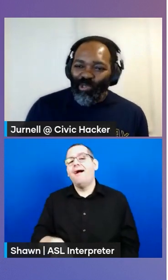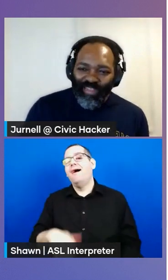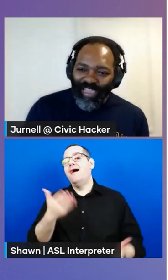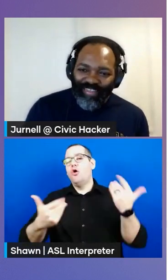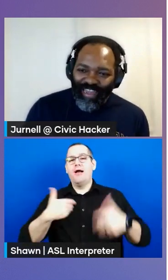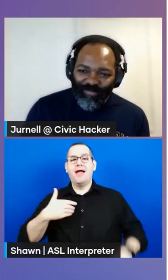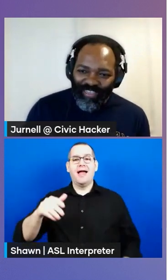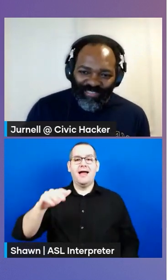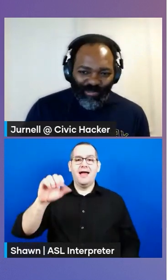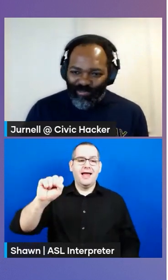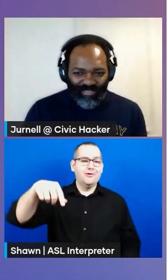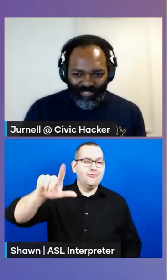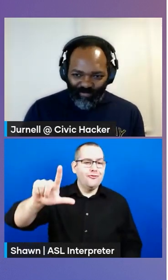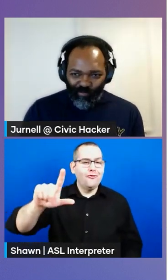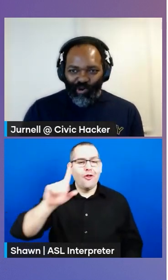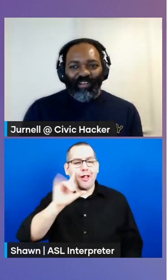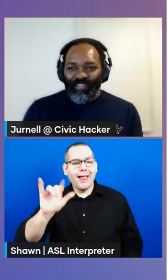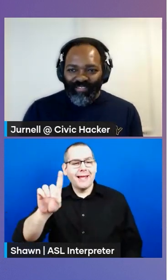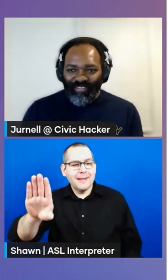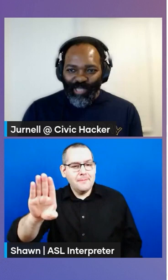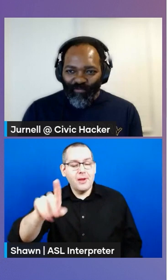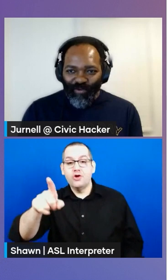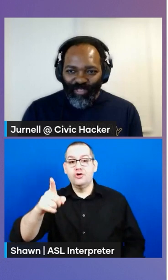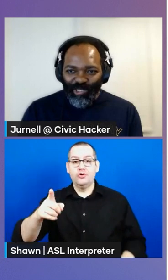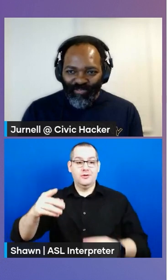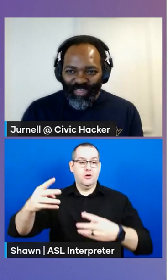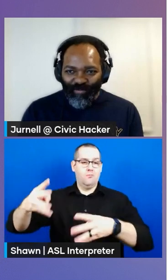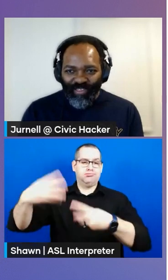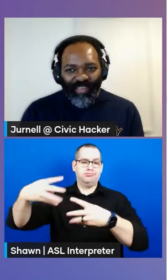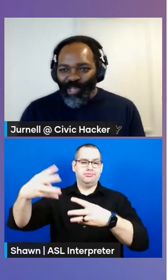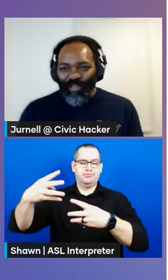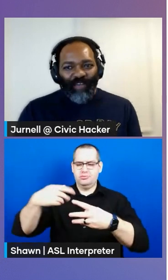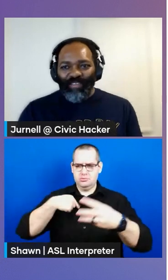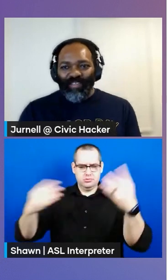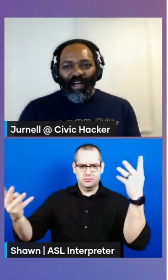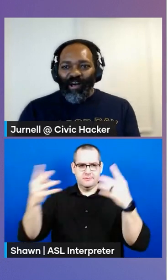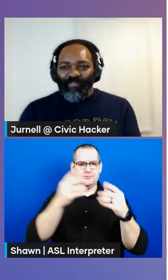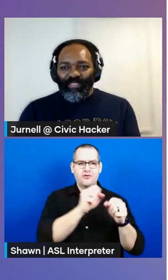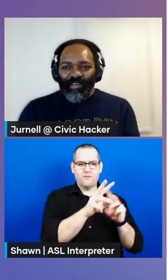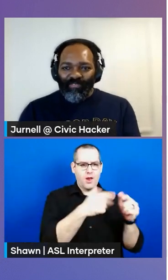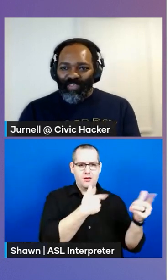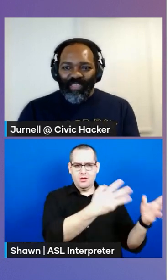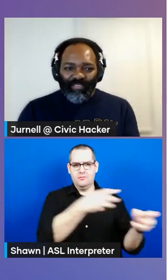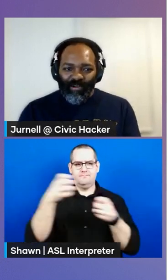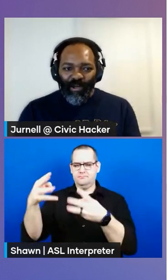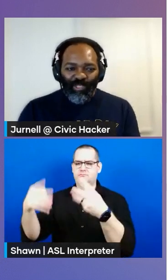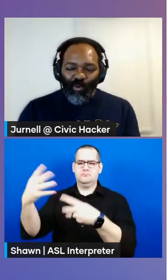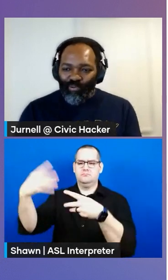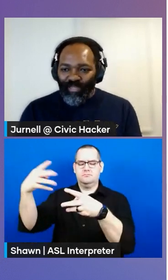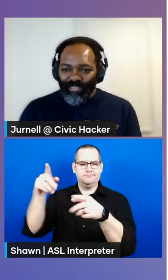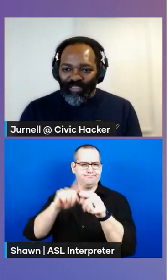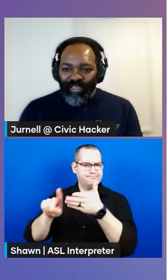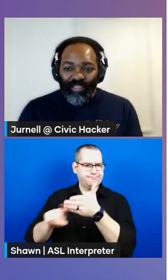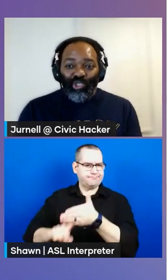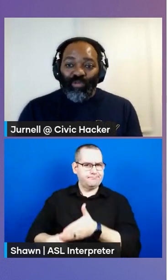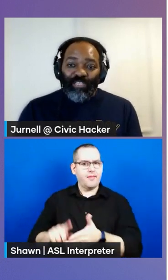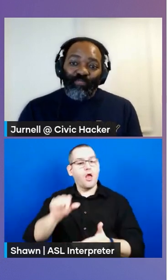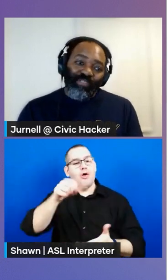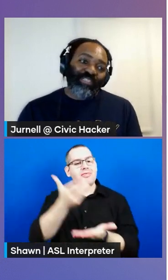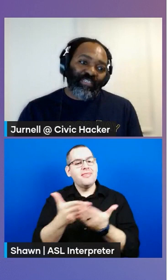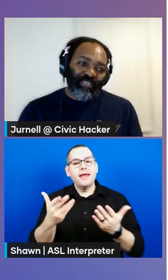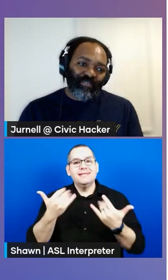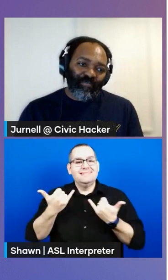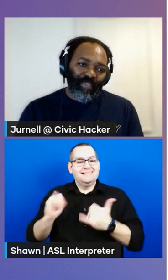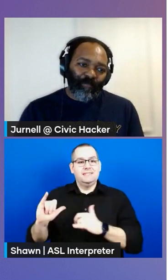a SQLite database, so you can just run the software that you're developing. You have all these other things that are also present that you